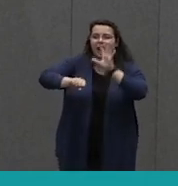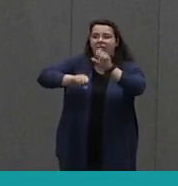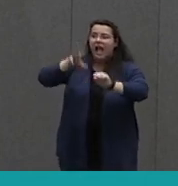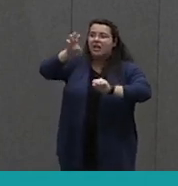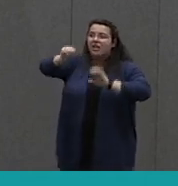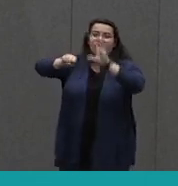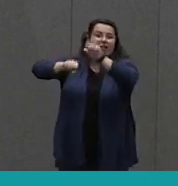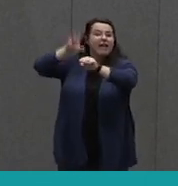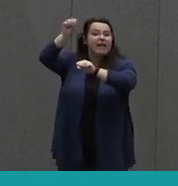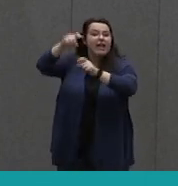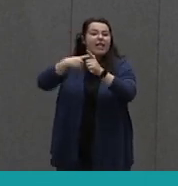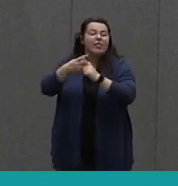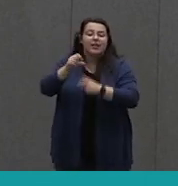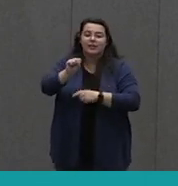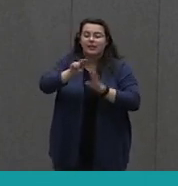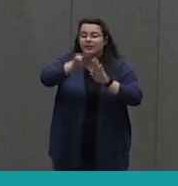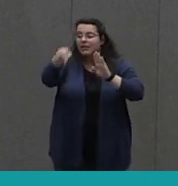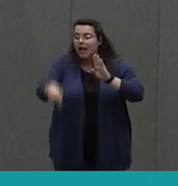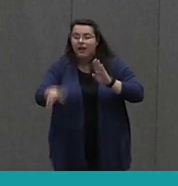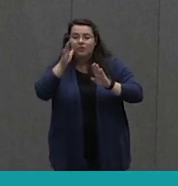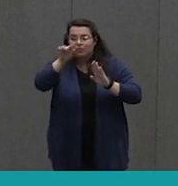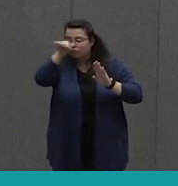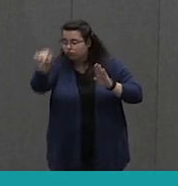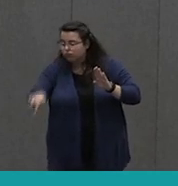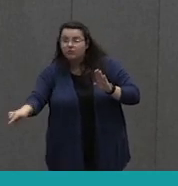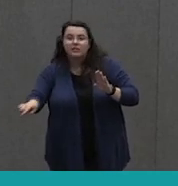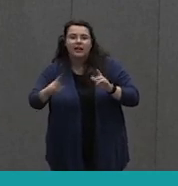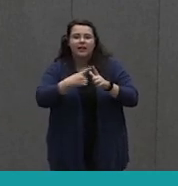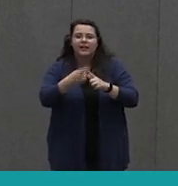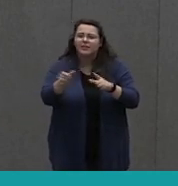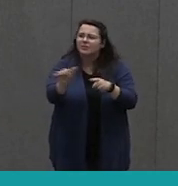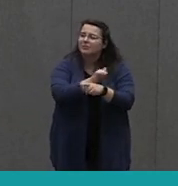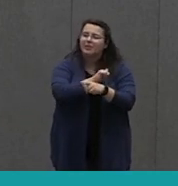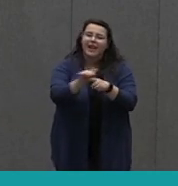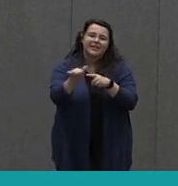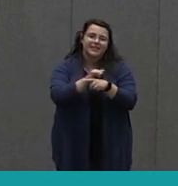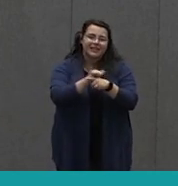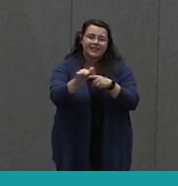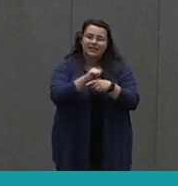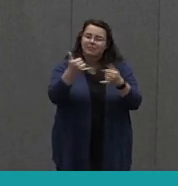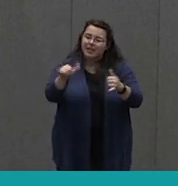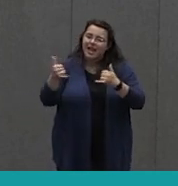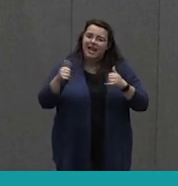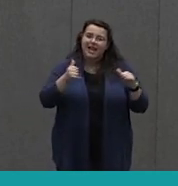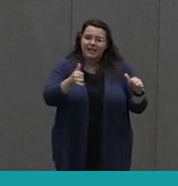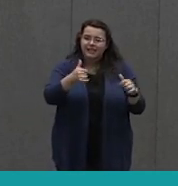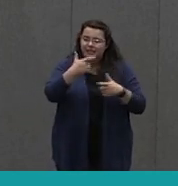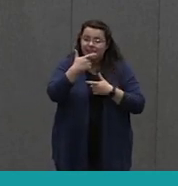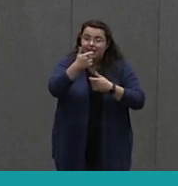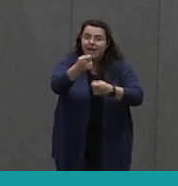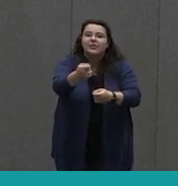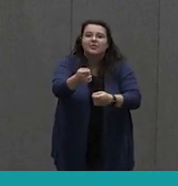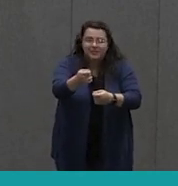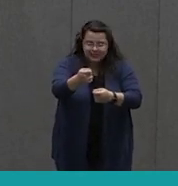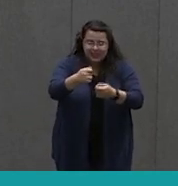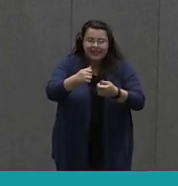on the playground slide? And letter D says, I'll go, I'll go. And